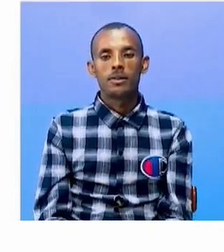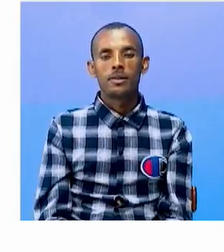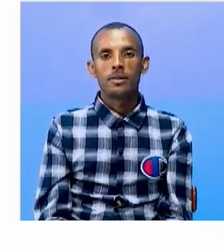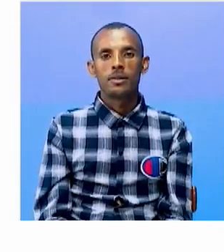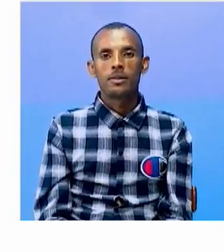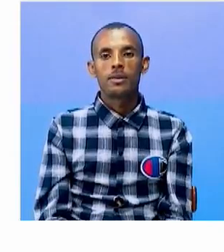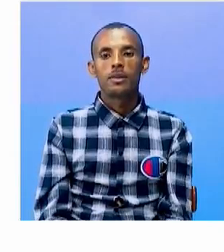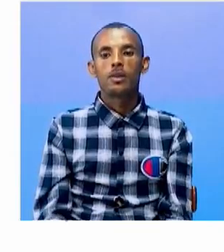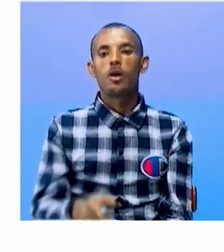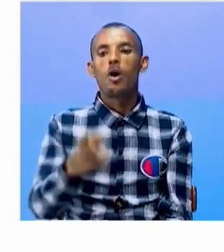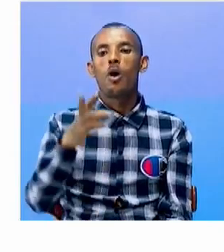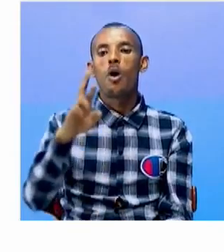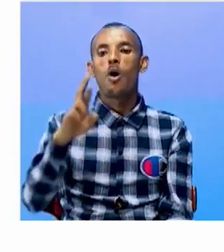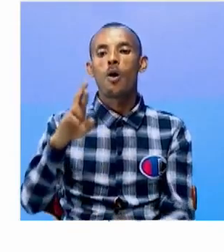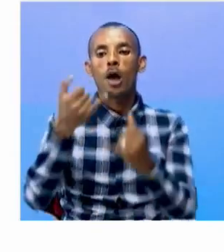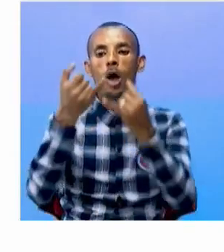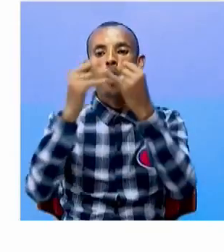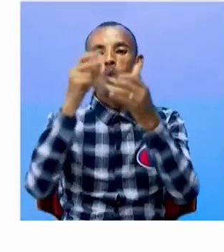or quotient,